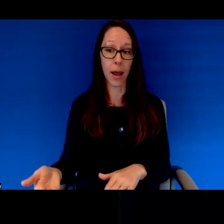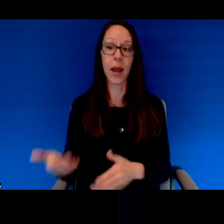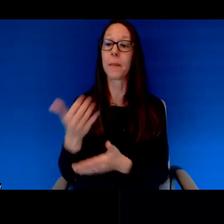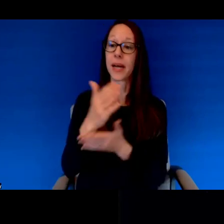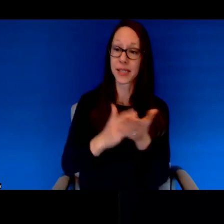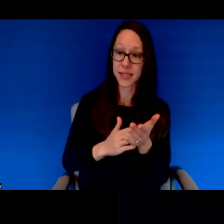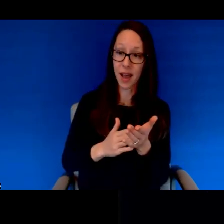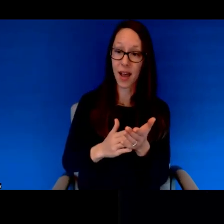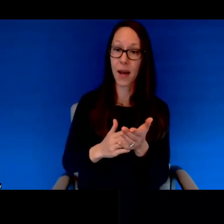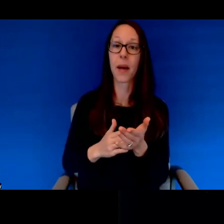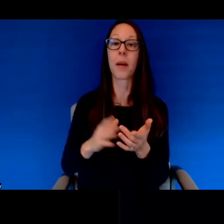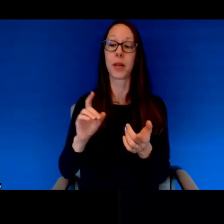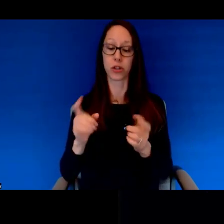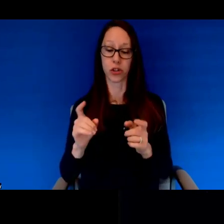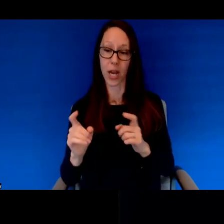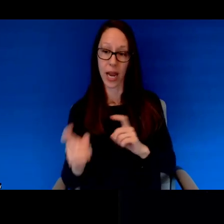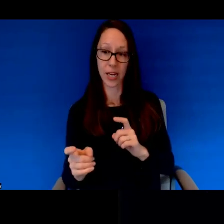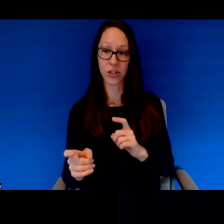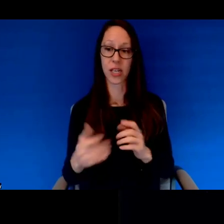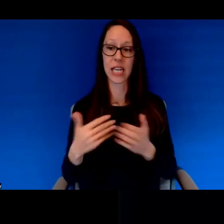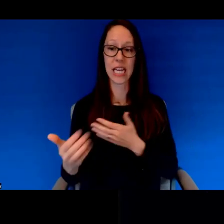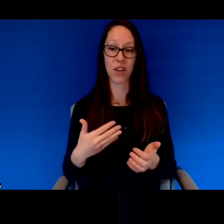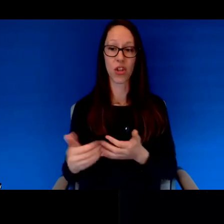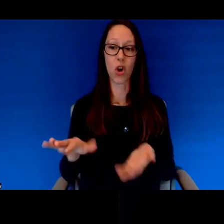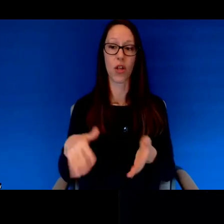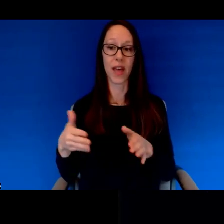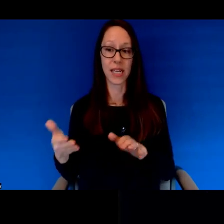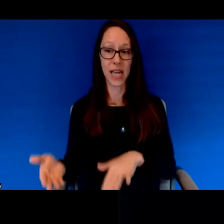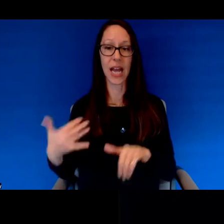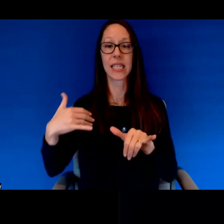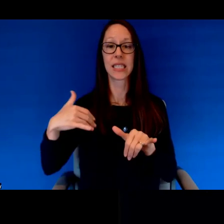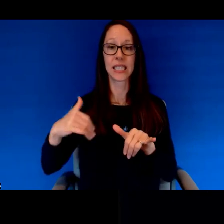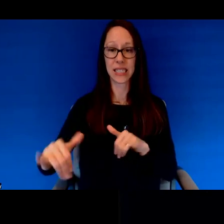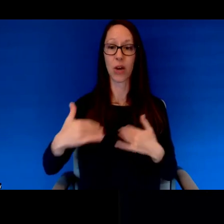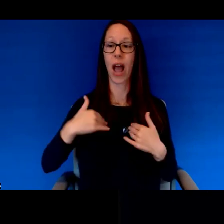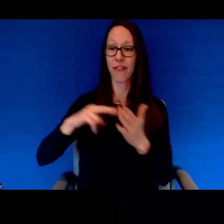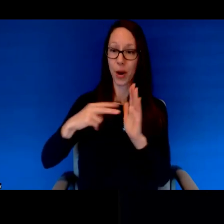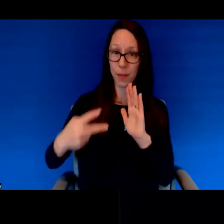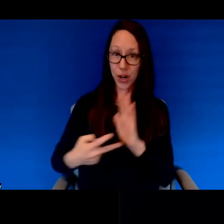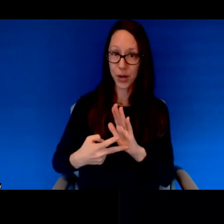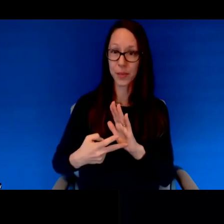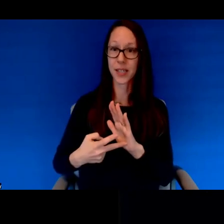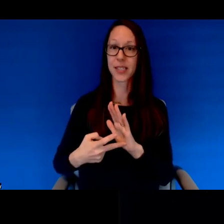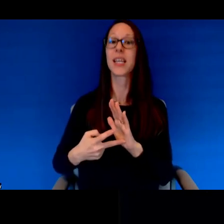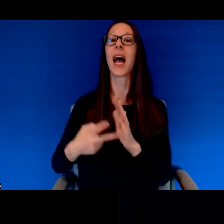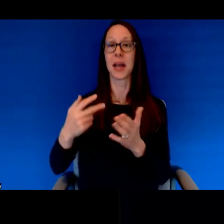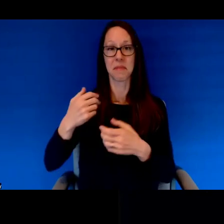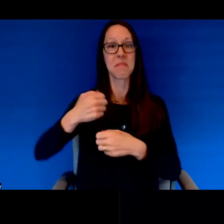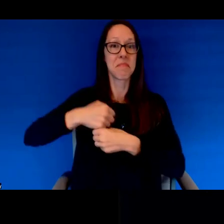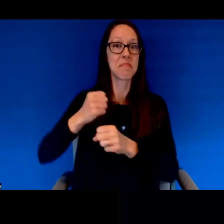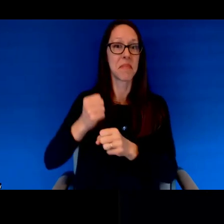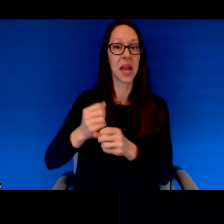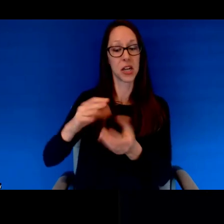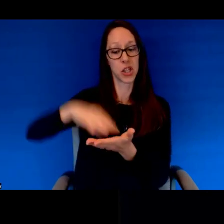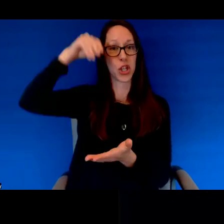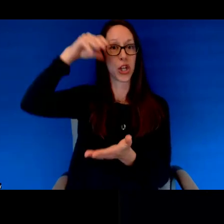they have changed something. So even though they have died, they have still served a purpose and made the regolith better for the future. So we